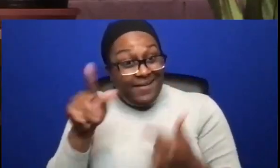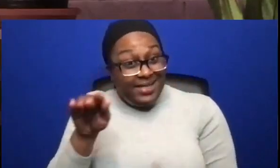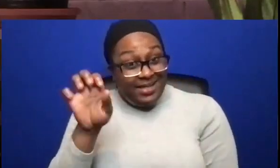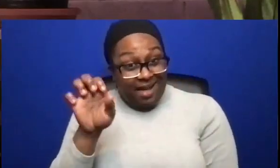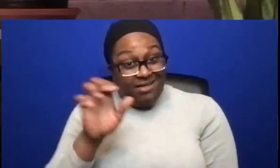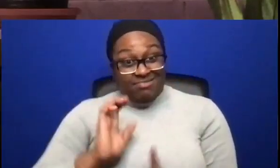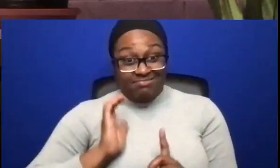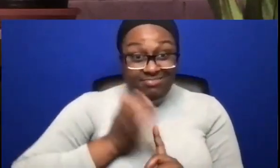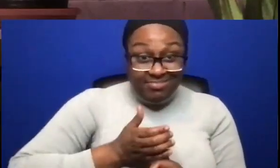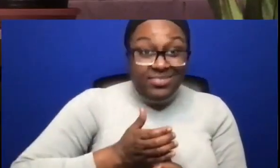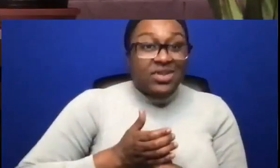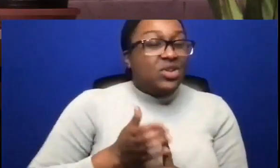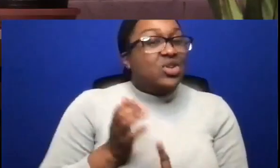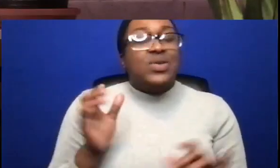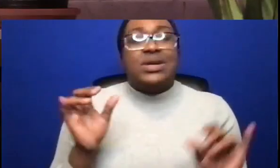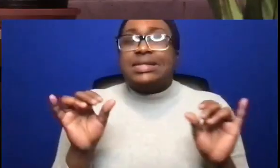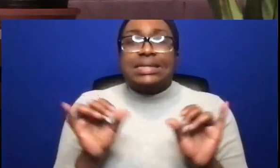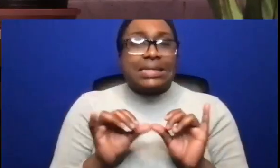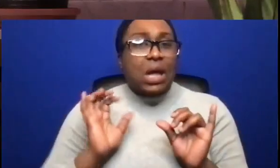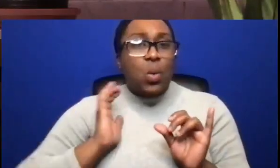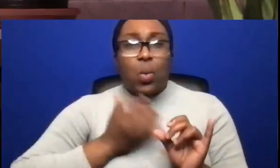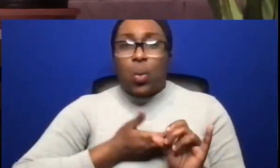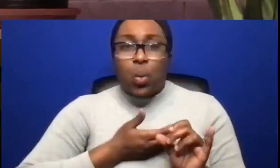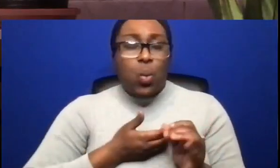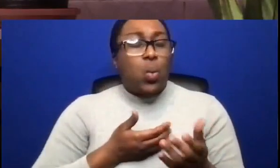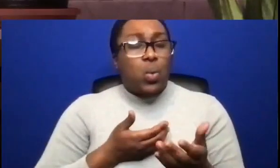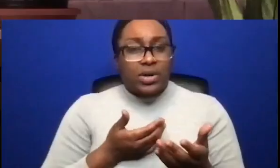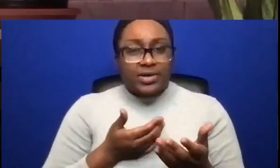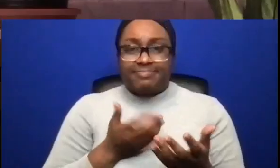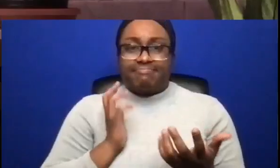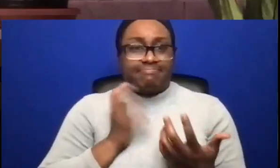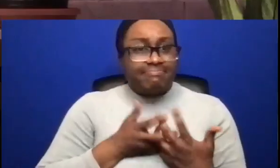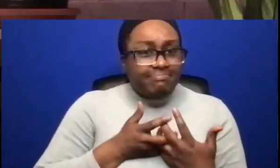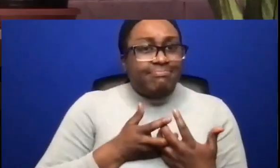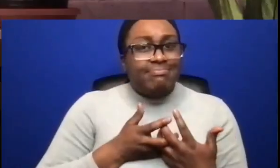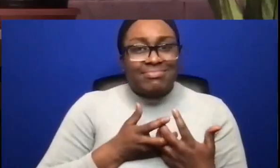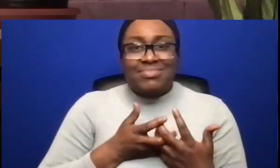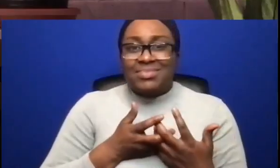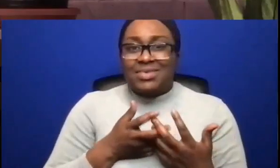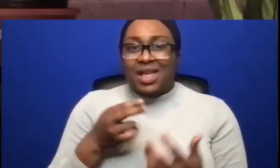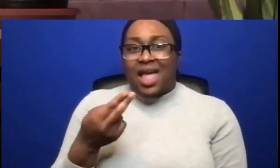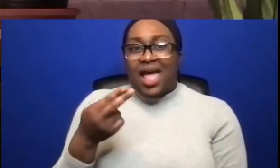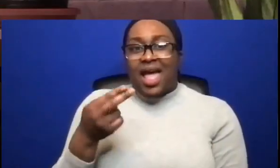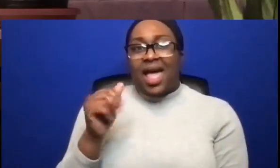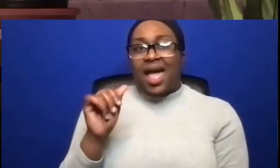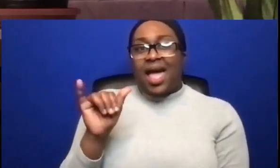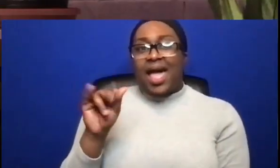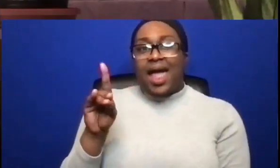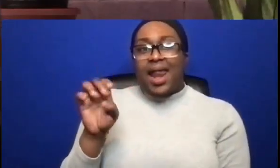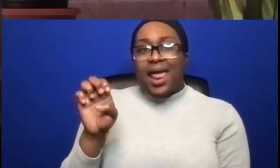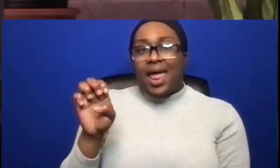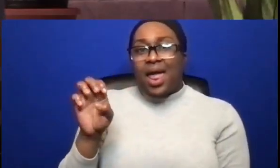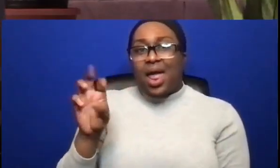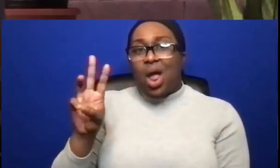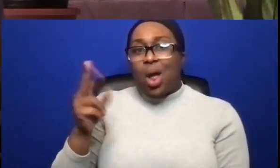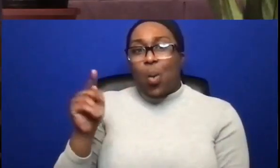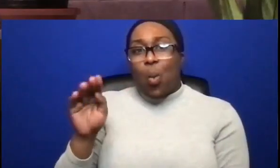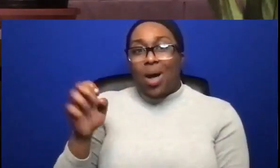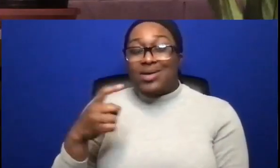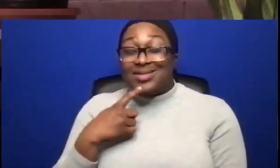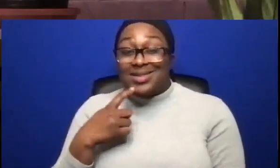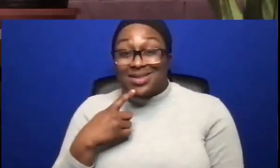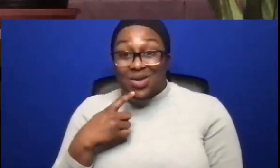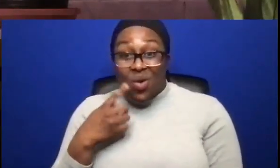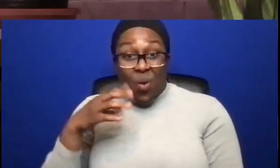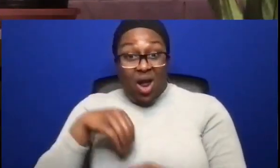So the signs that we are in bondage, Heide White says, the signs that we are in bondage to sin